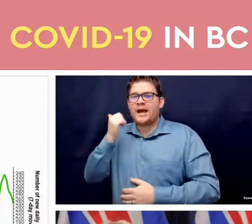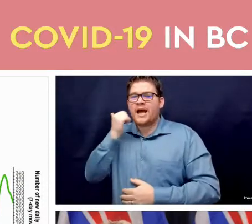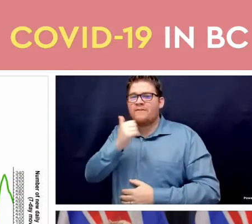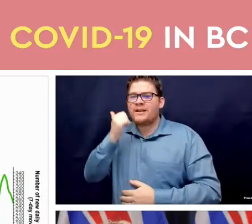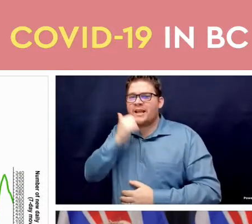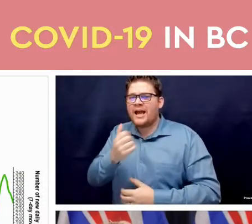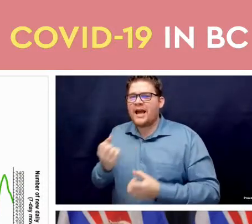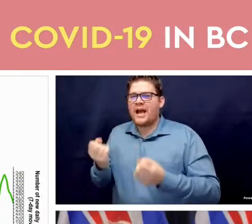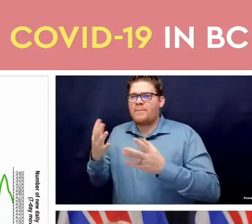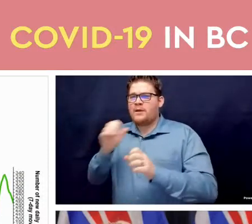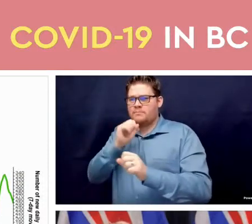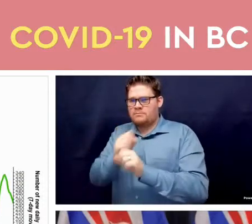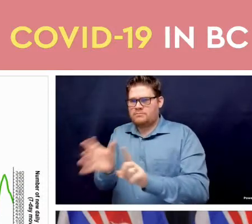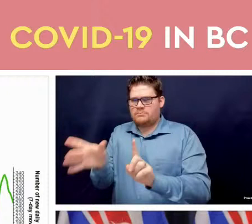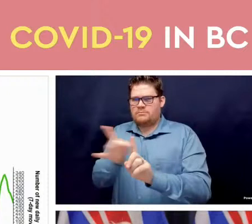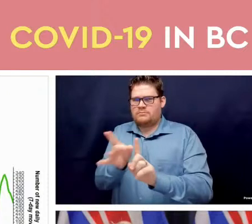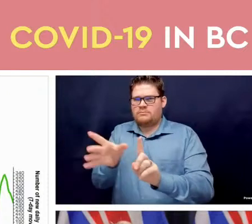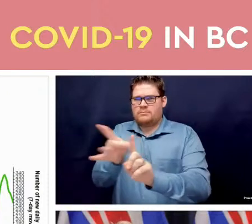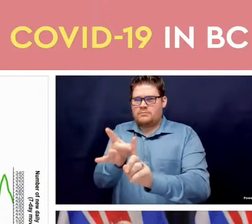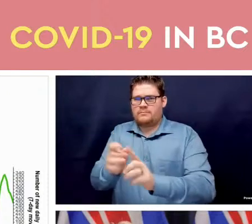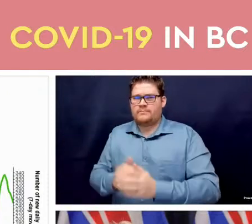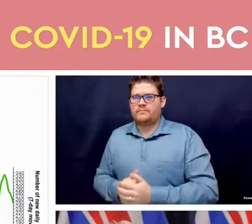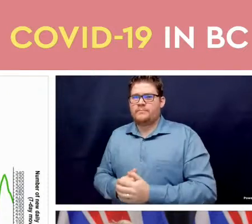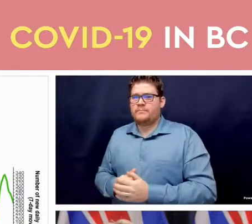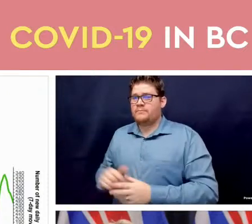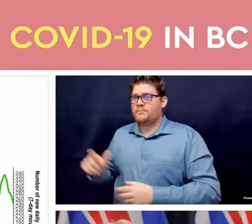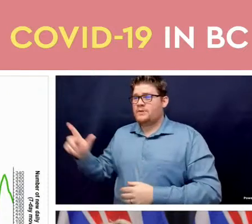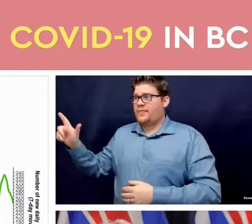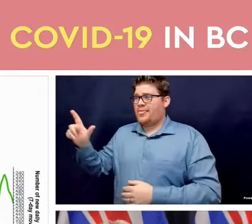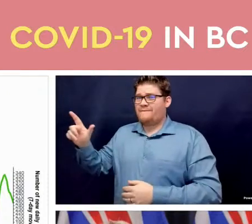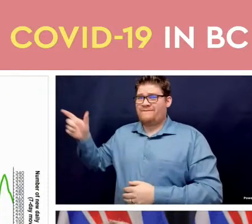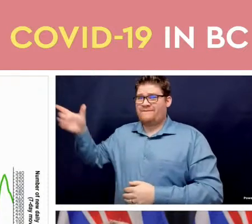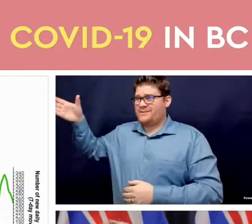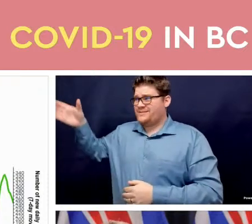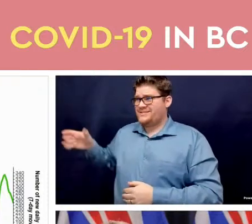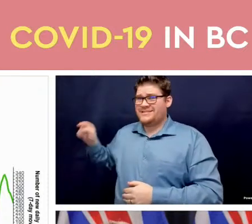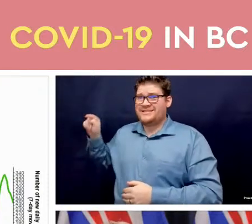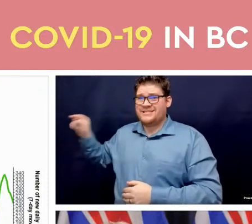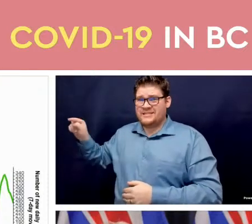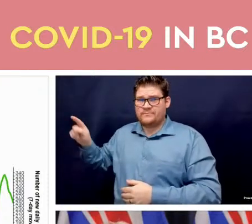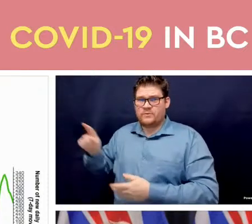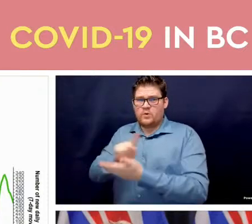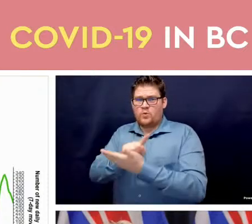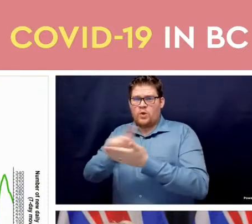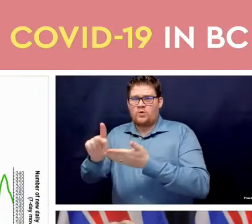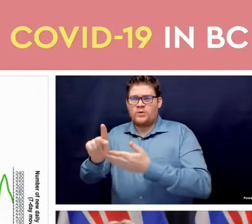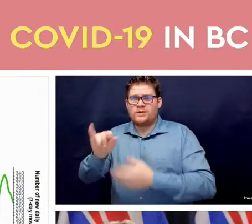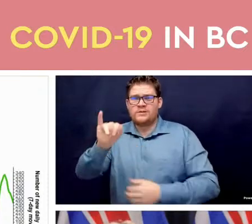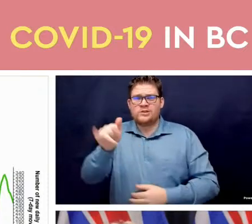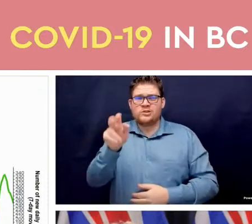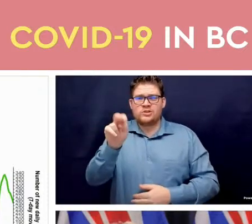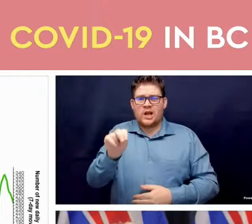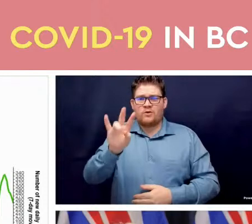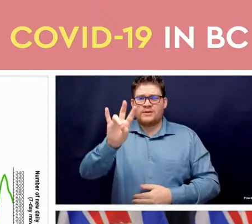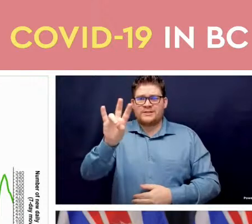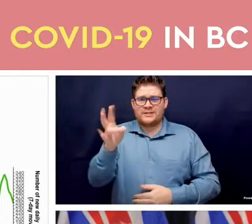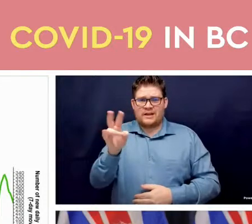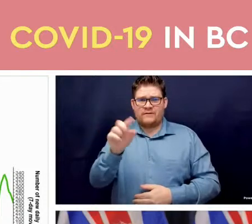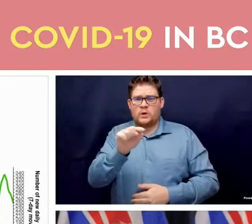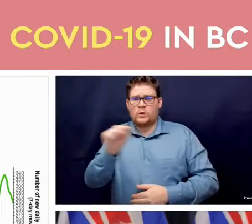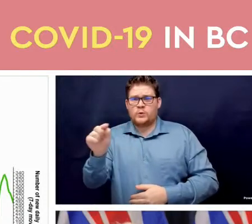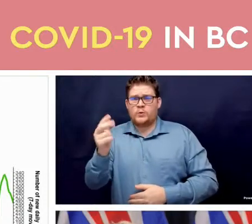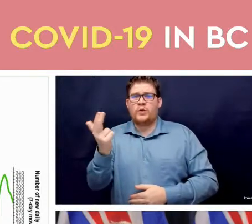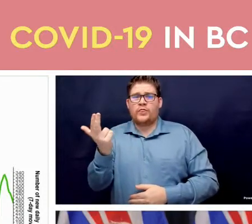are starting to go down. So we think that we hit the peak of community transmission in British Columbia probably this